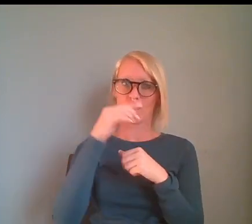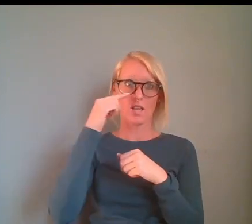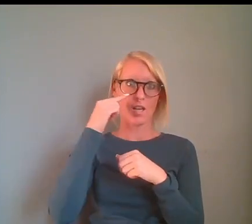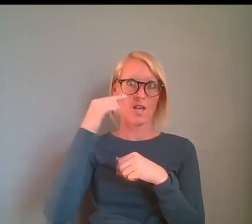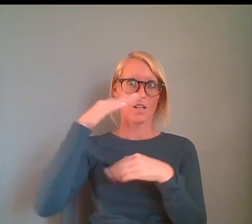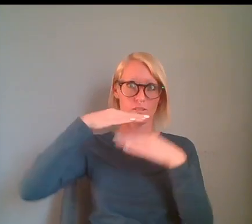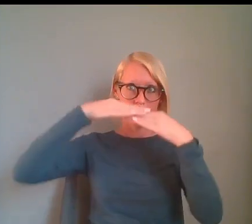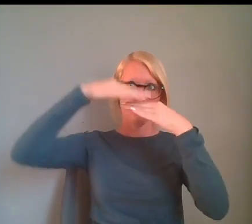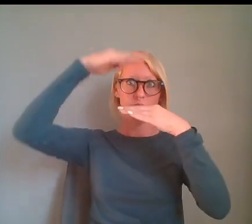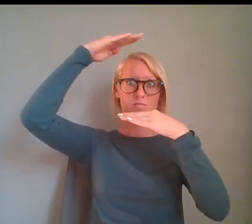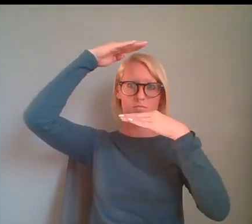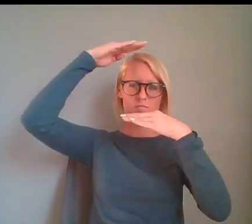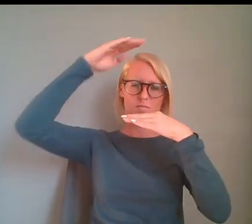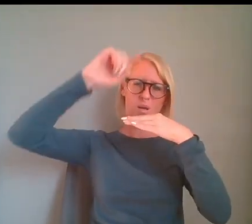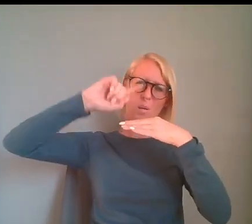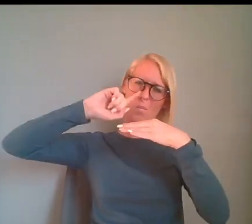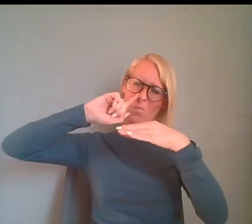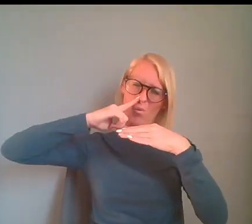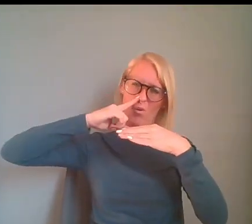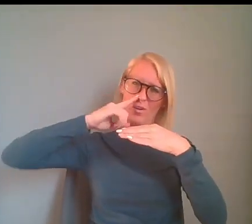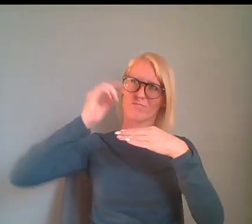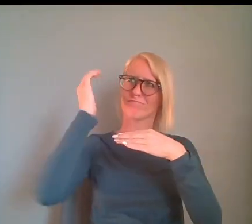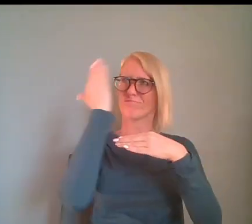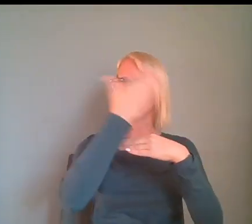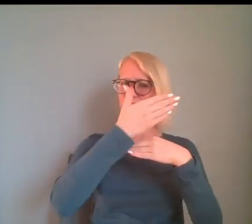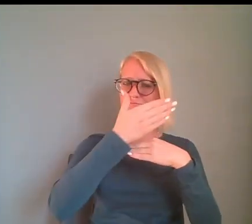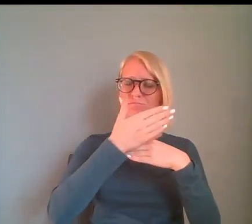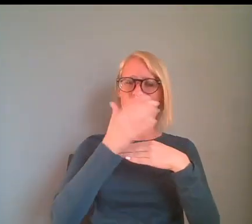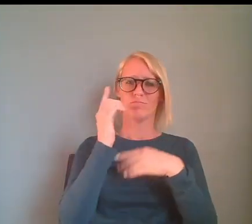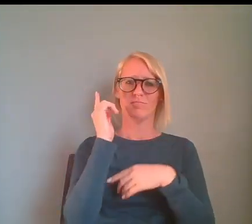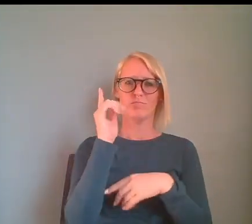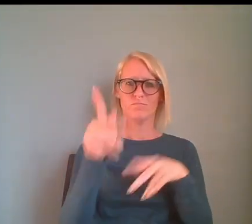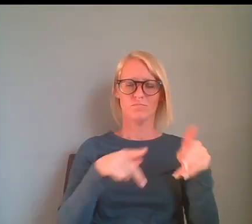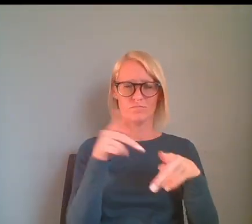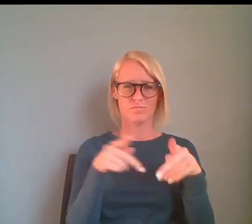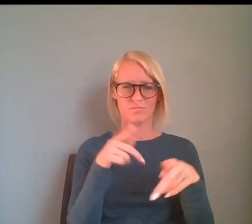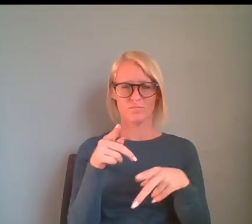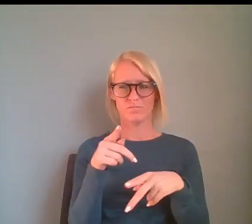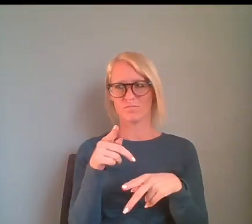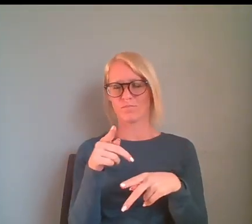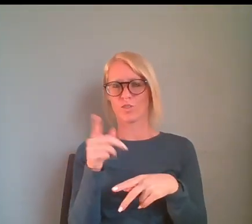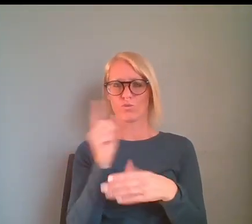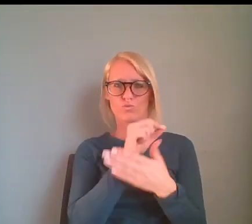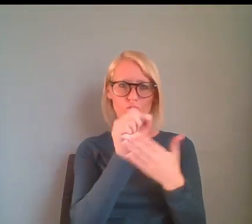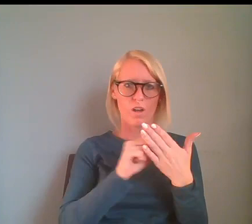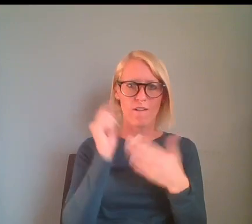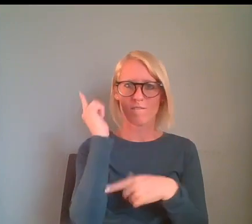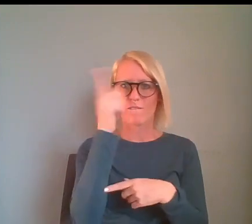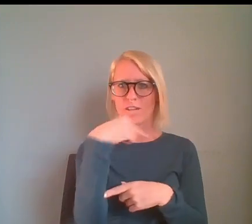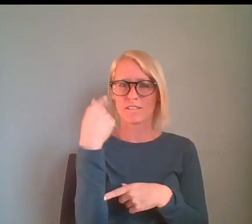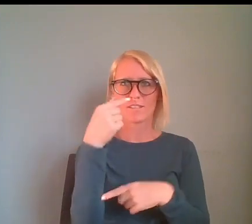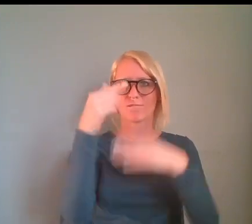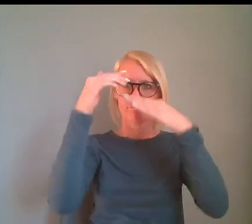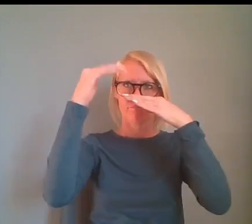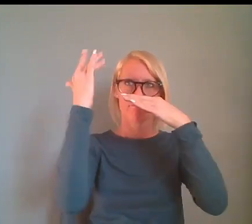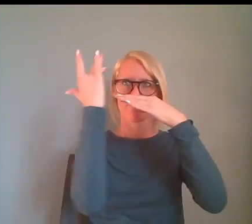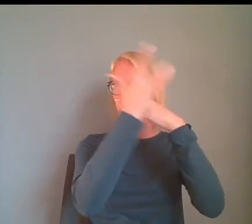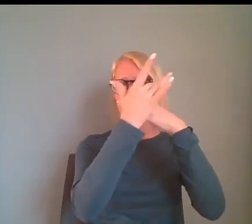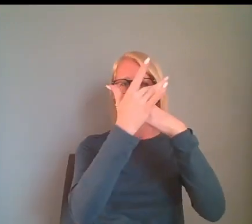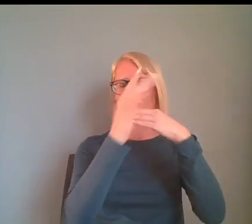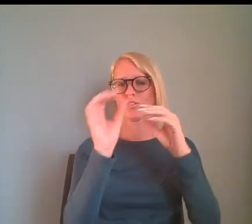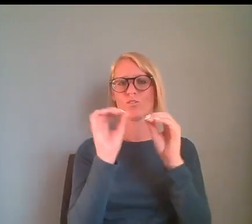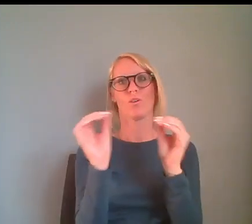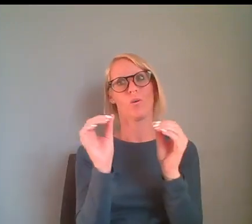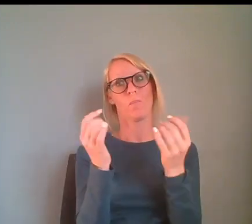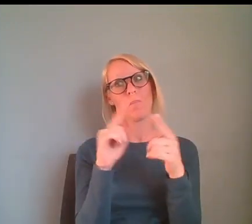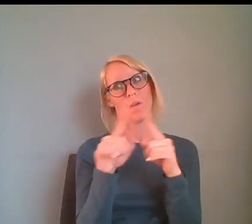is kind of boring. And people, when they're drawing faces, want to put something up in there. They don't want a big blank space. But